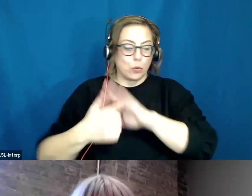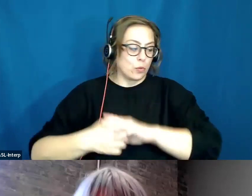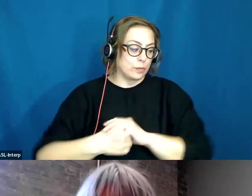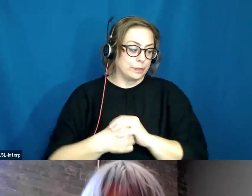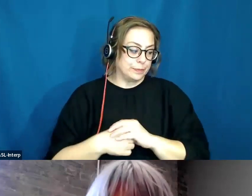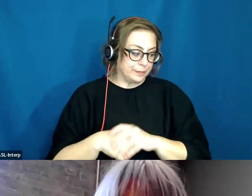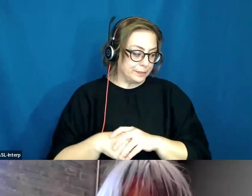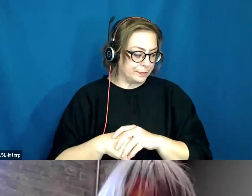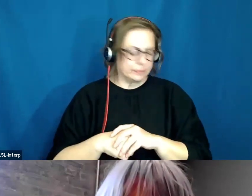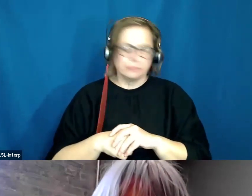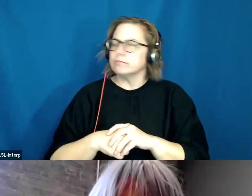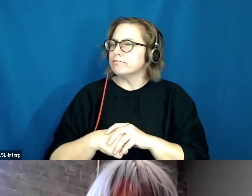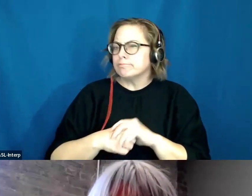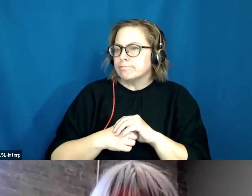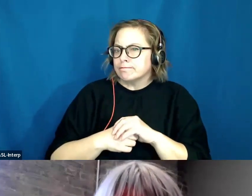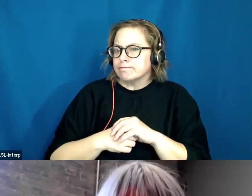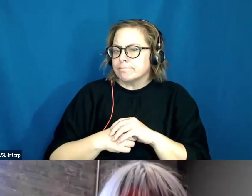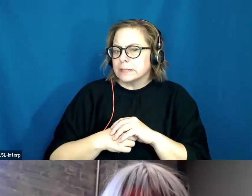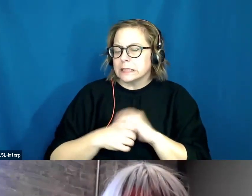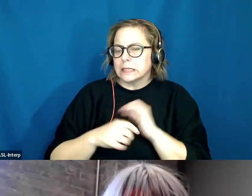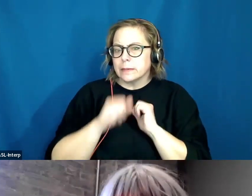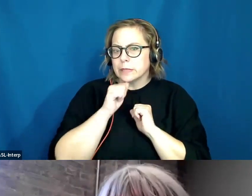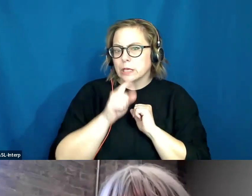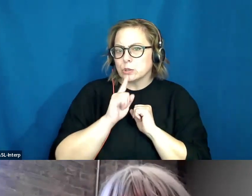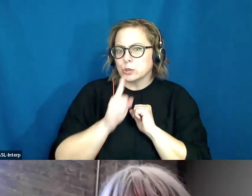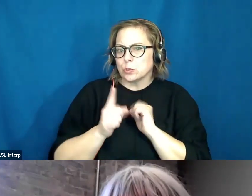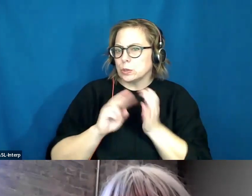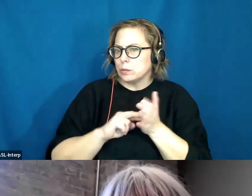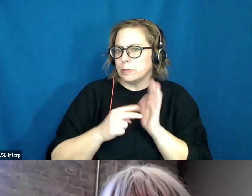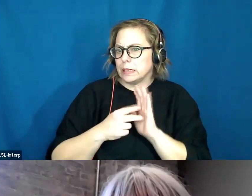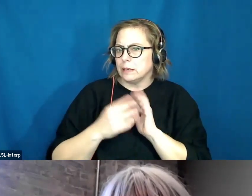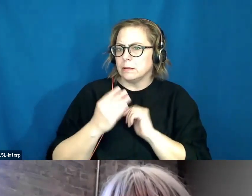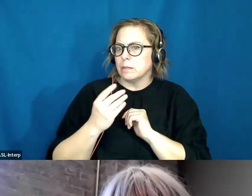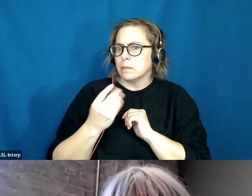not sure what you're asking, Morgan. Like it's